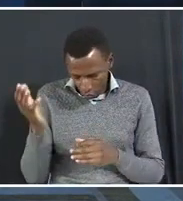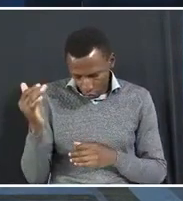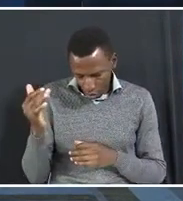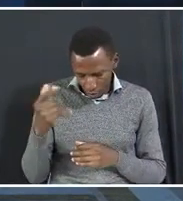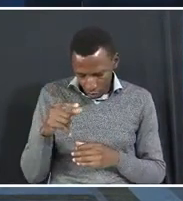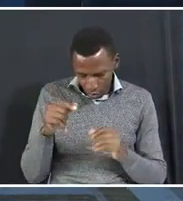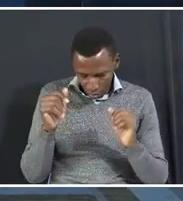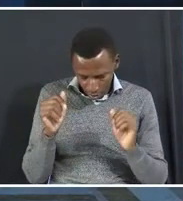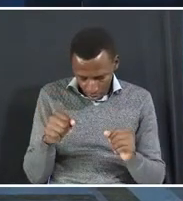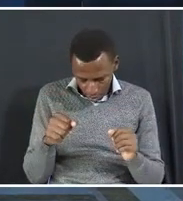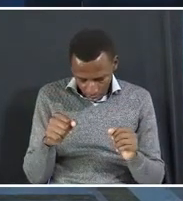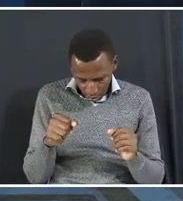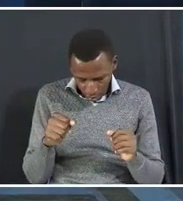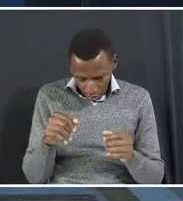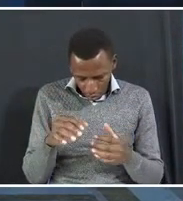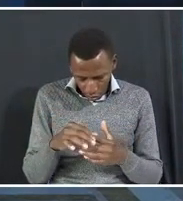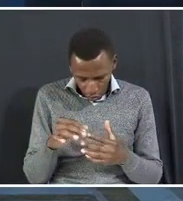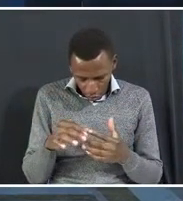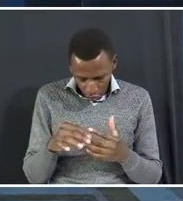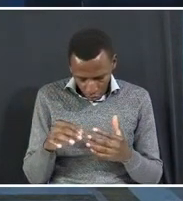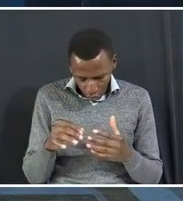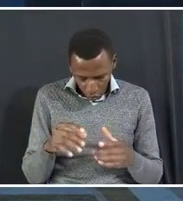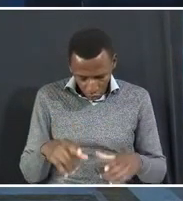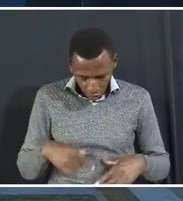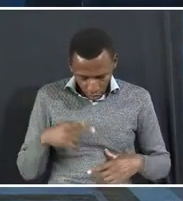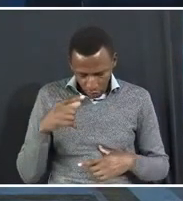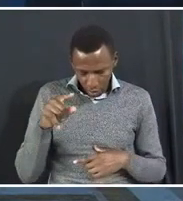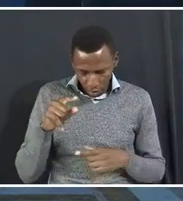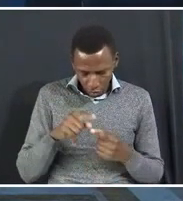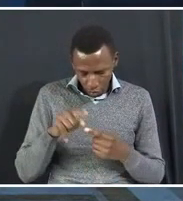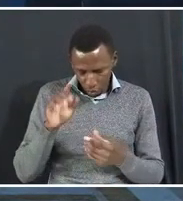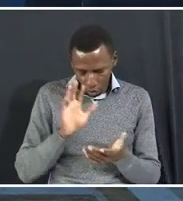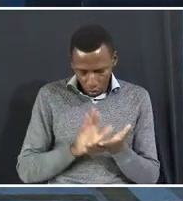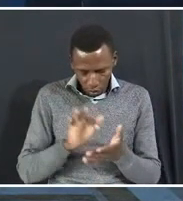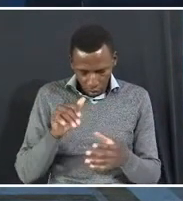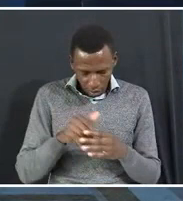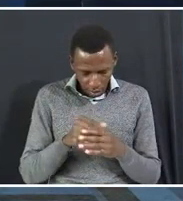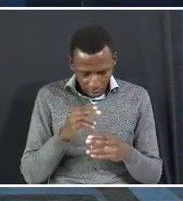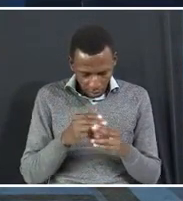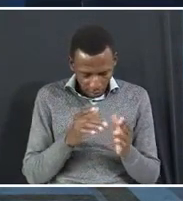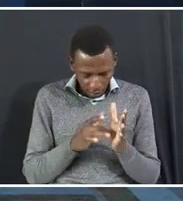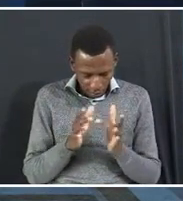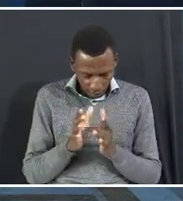we may choose to live aright. To your glory, in Jesus' name we pray.